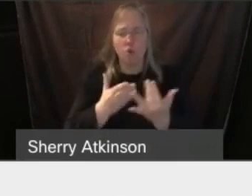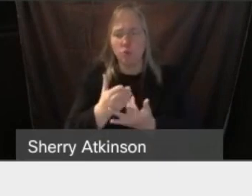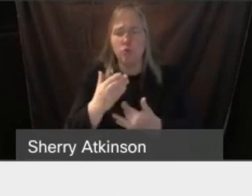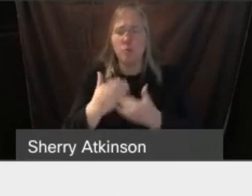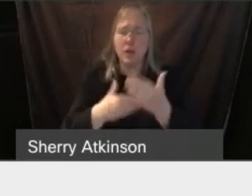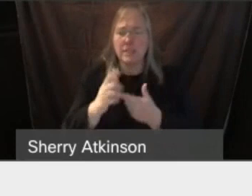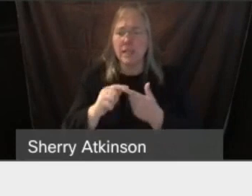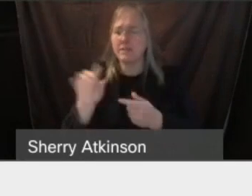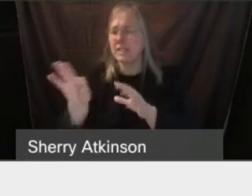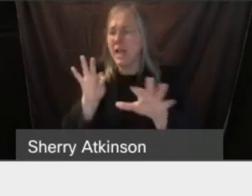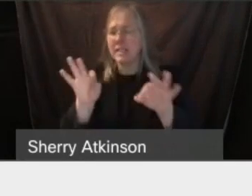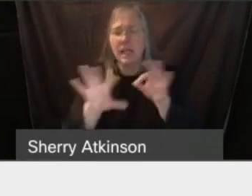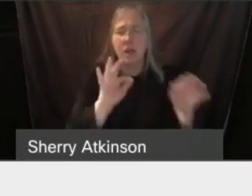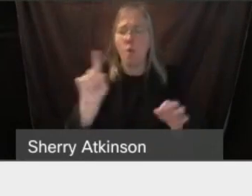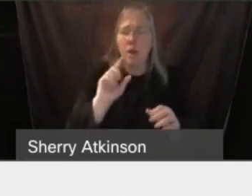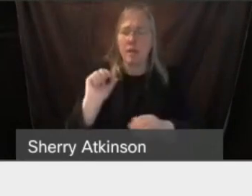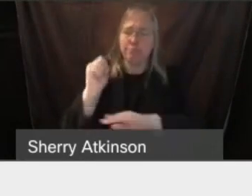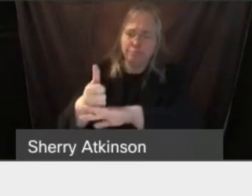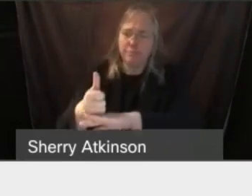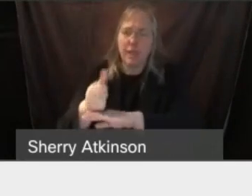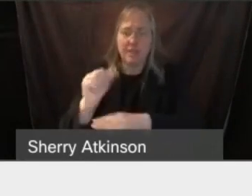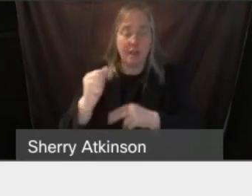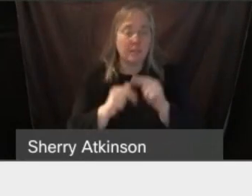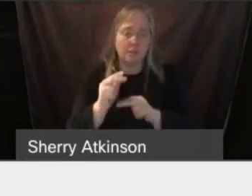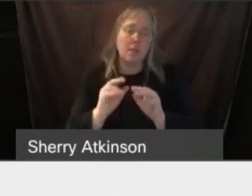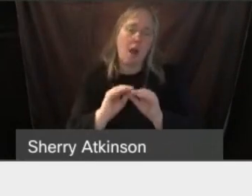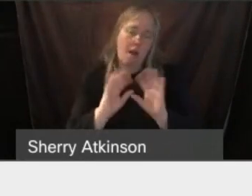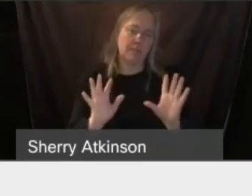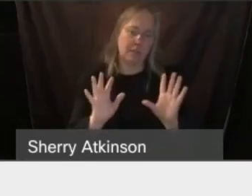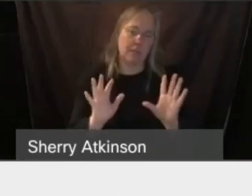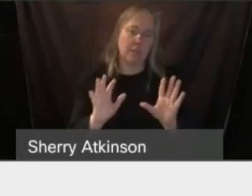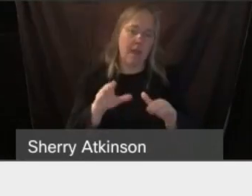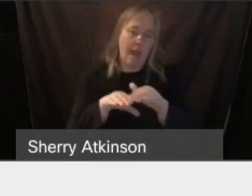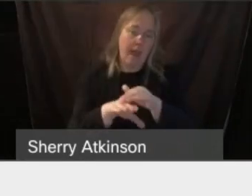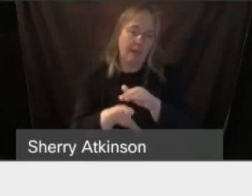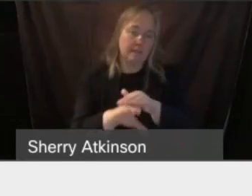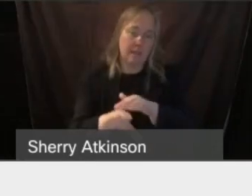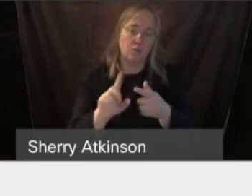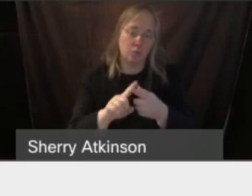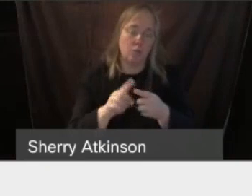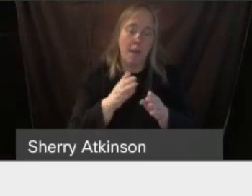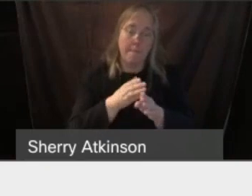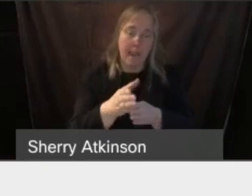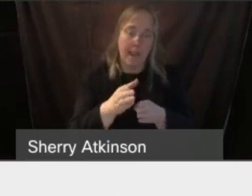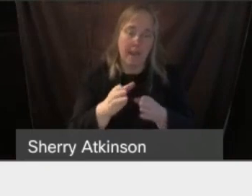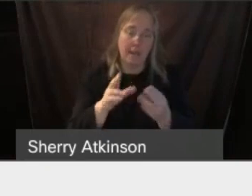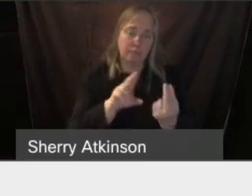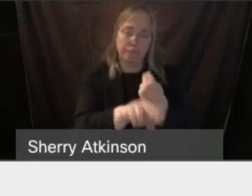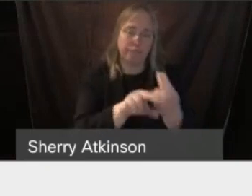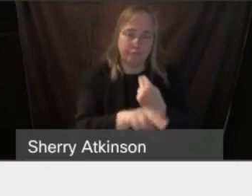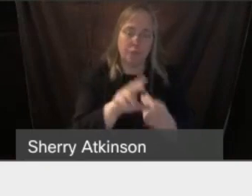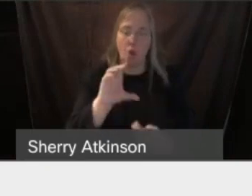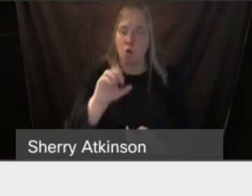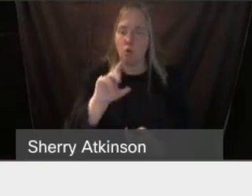selecting where they're going to put their facilities is obviously access to, main corridors, but also